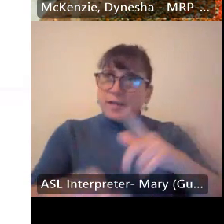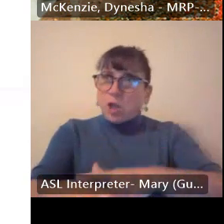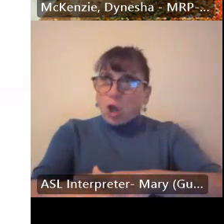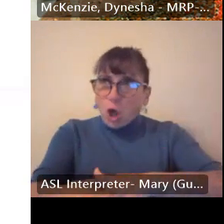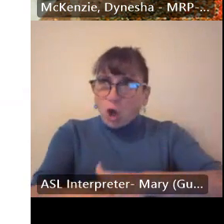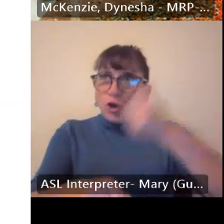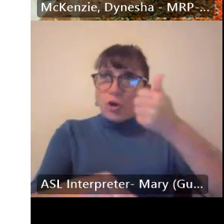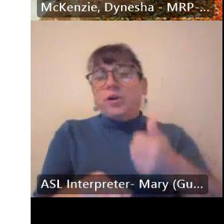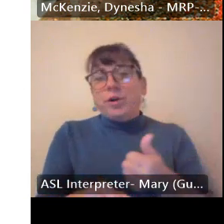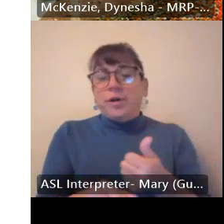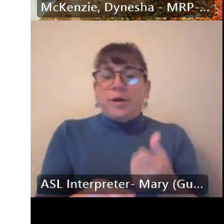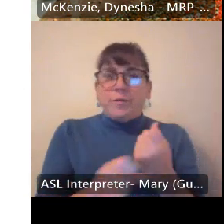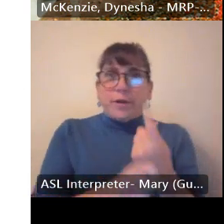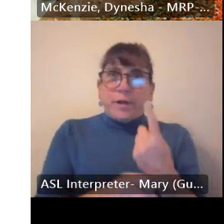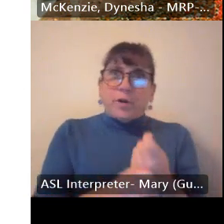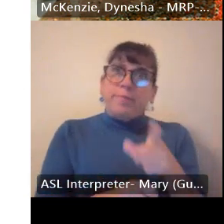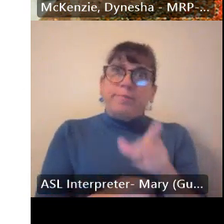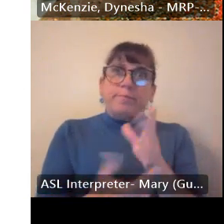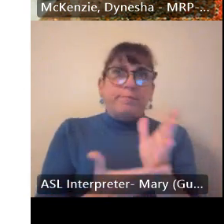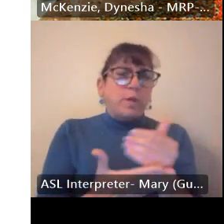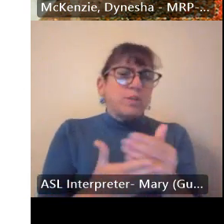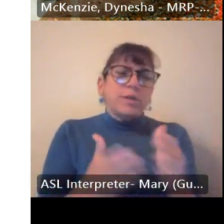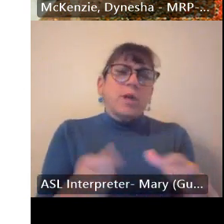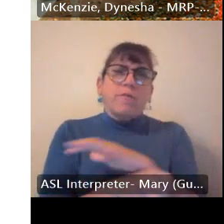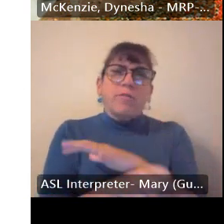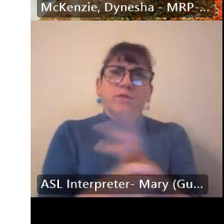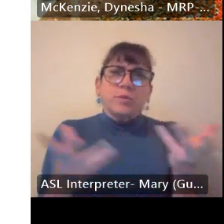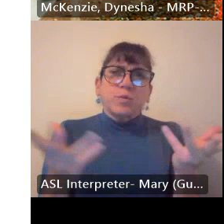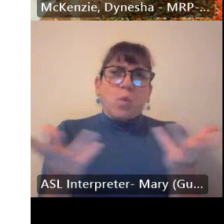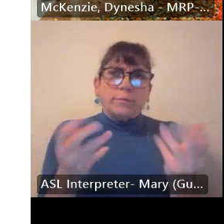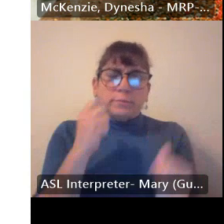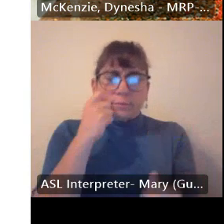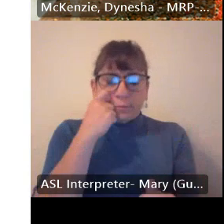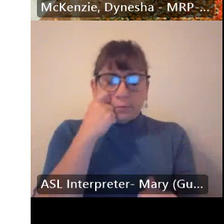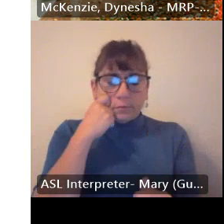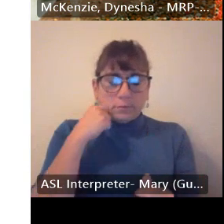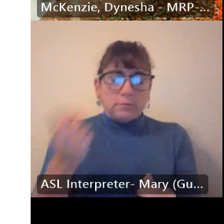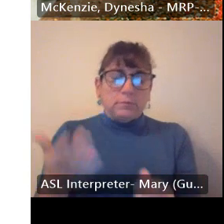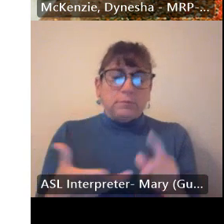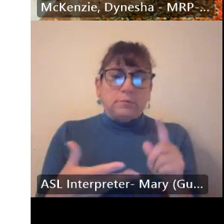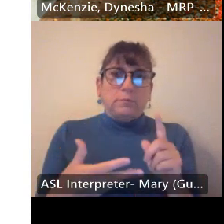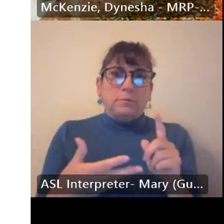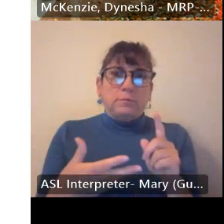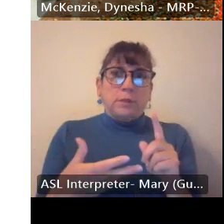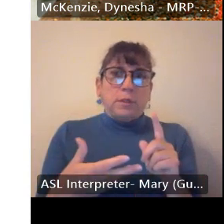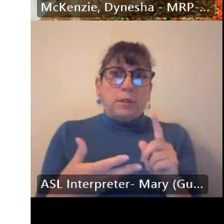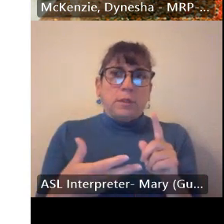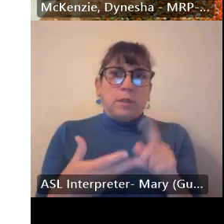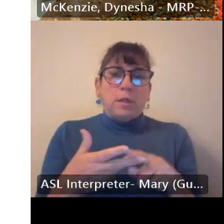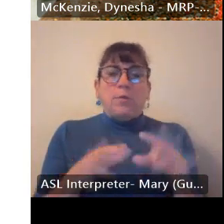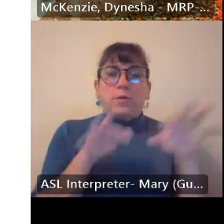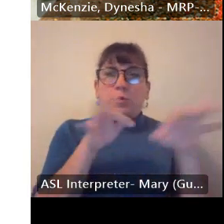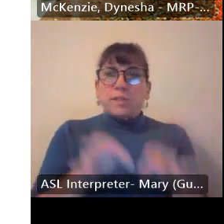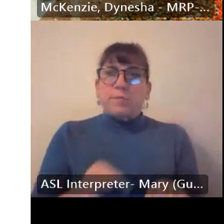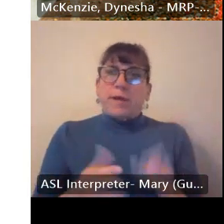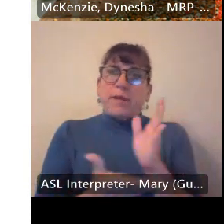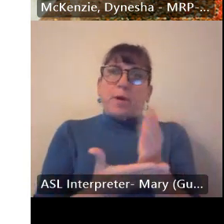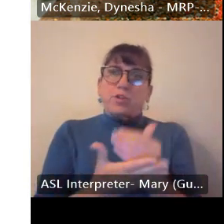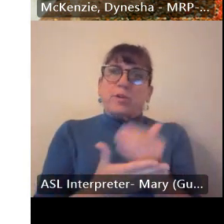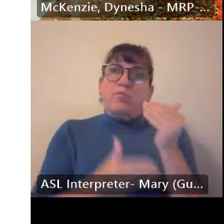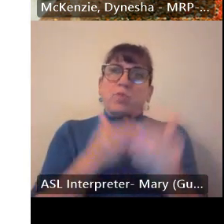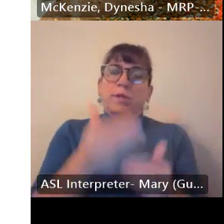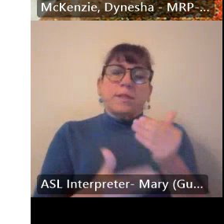So what does the budget cover? Just want to talk about a little bit about the budget process. Again, the legal